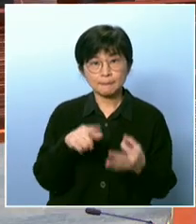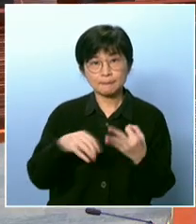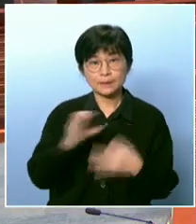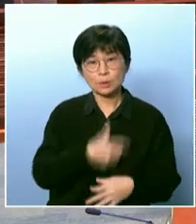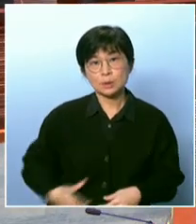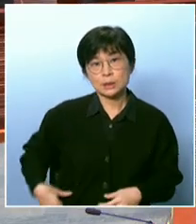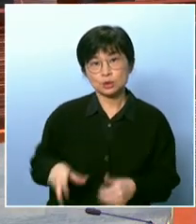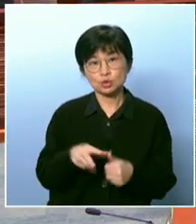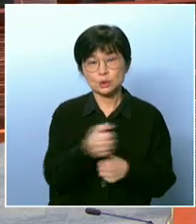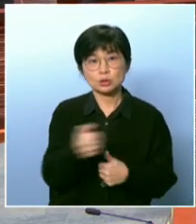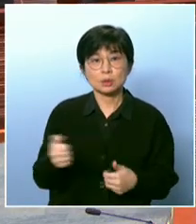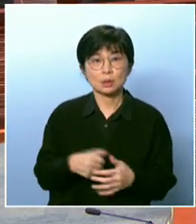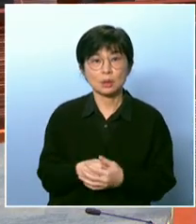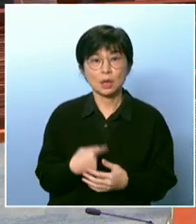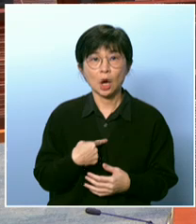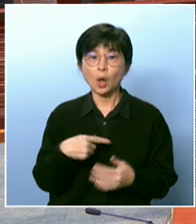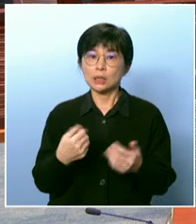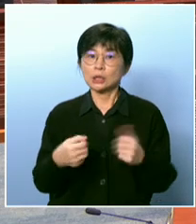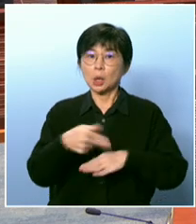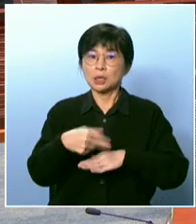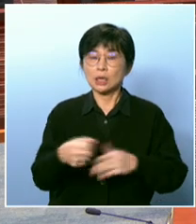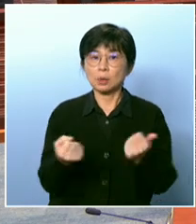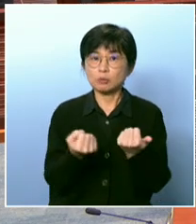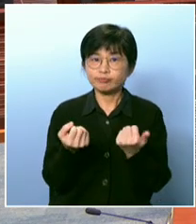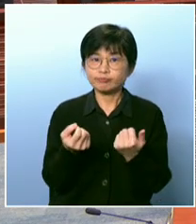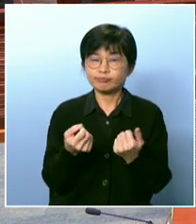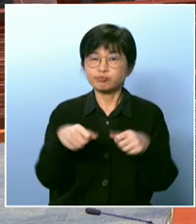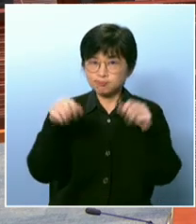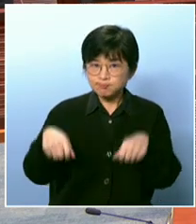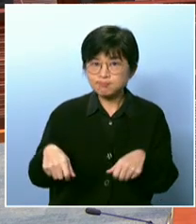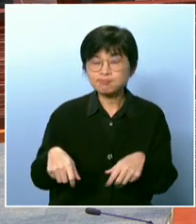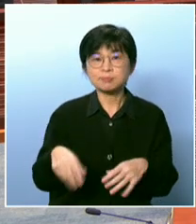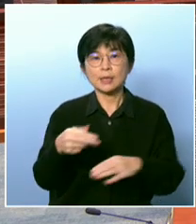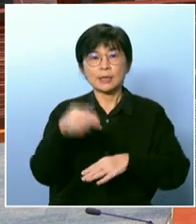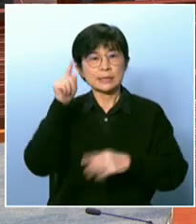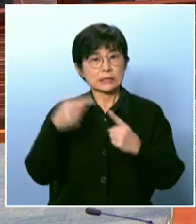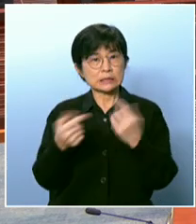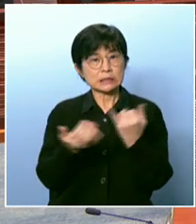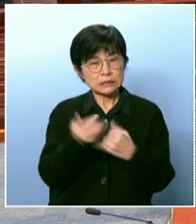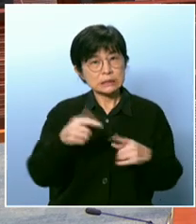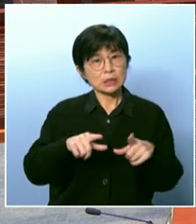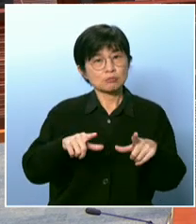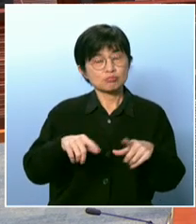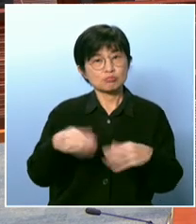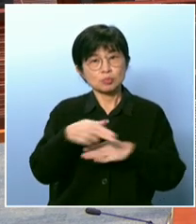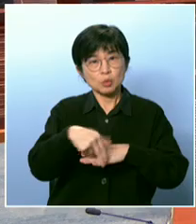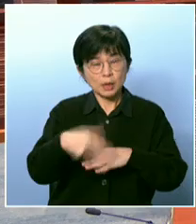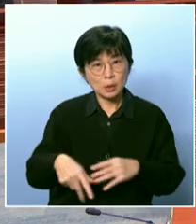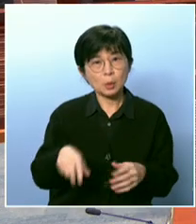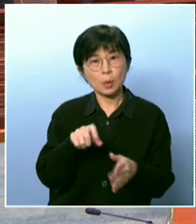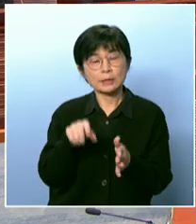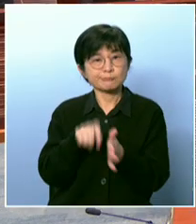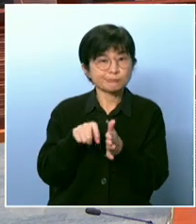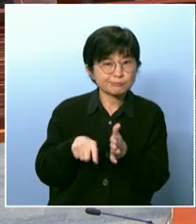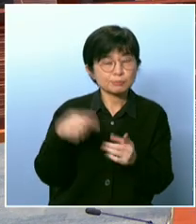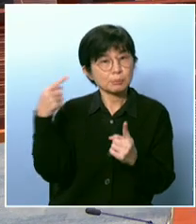financial education. Thank you, Chair. Professor Chen Wing-Kwong. Thank you, Chair. I agree with the